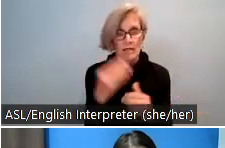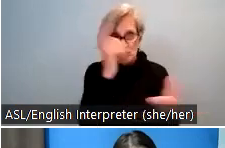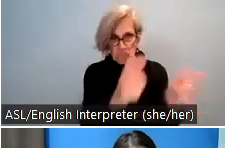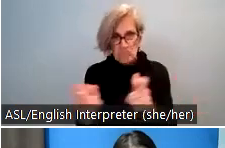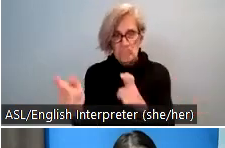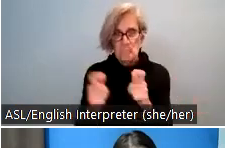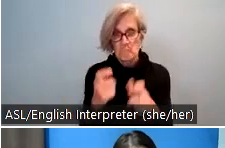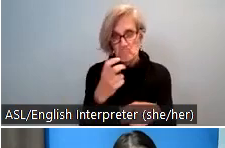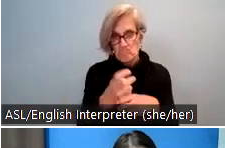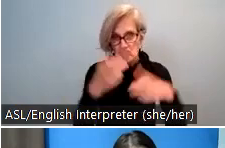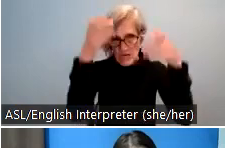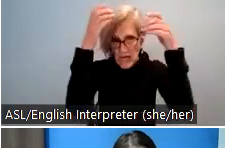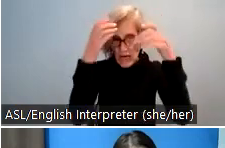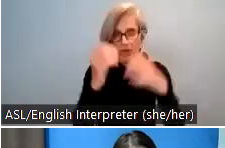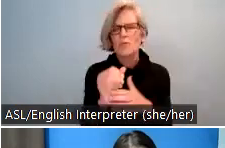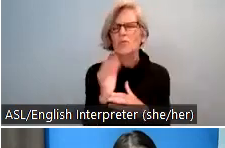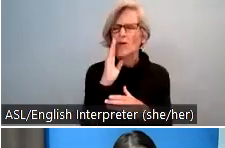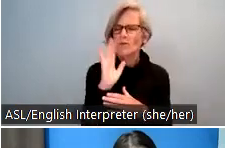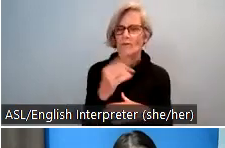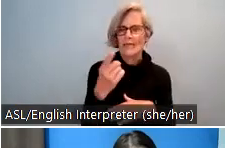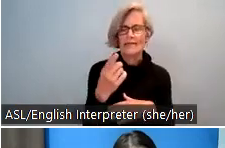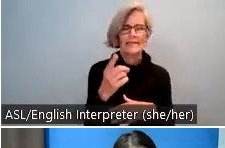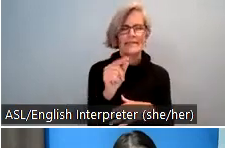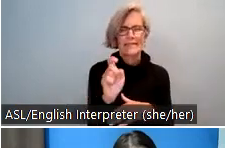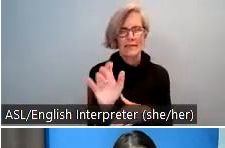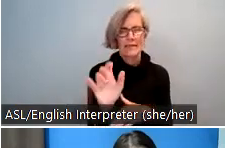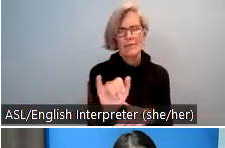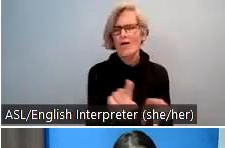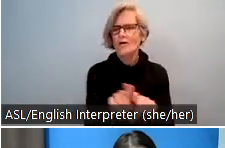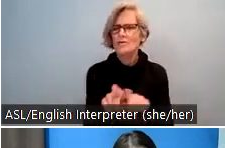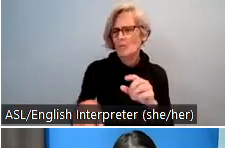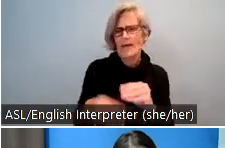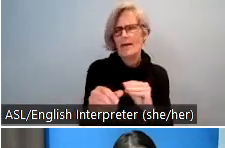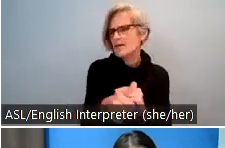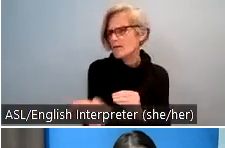to know, but then there are also opportunities to add any other